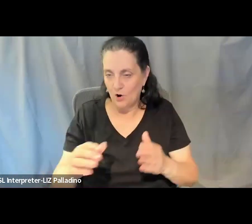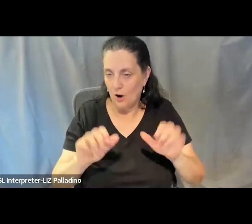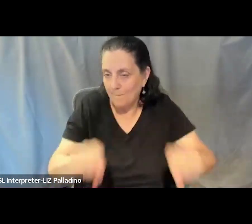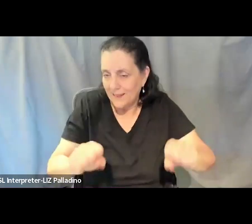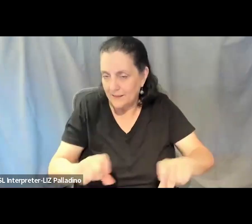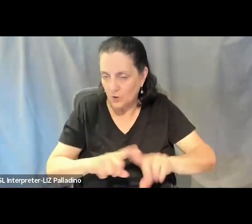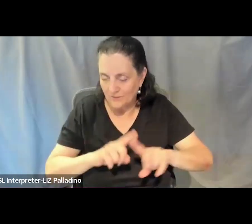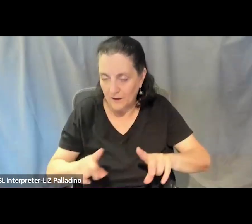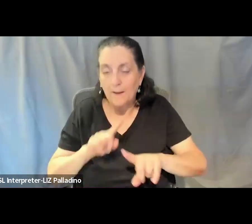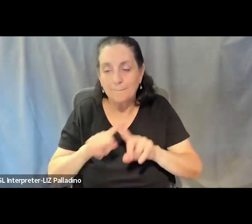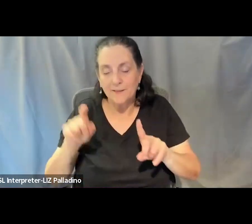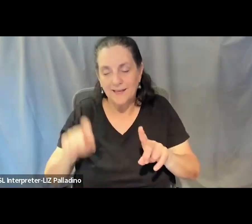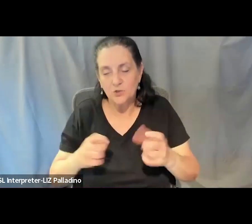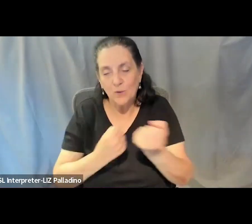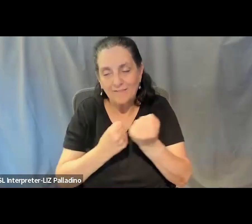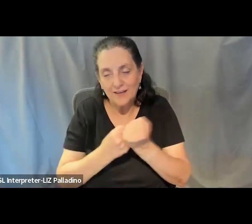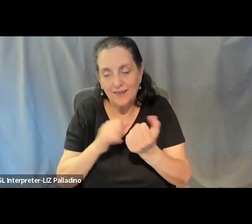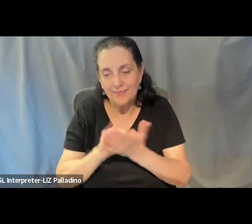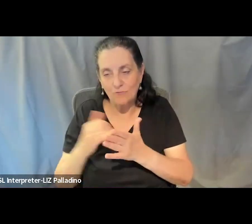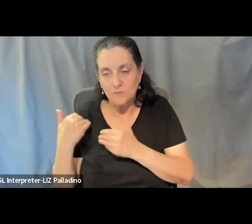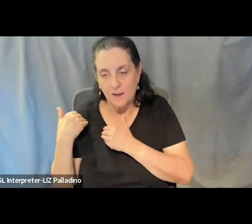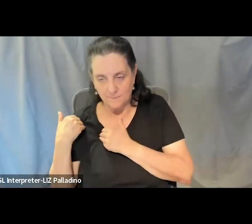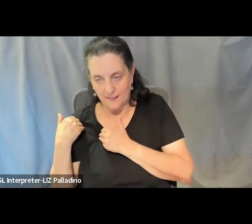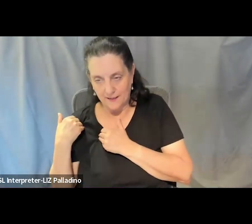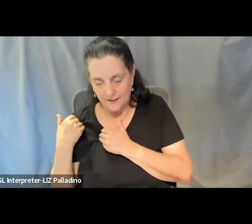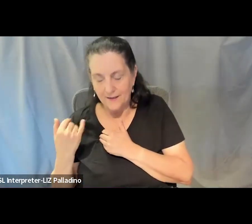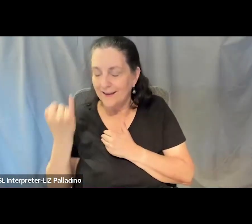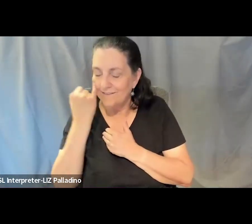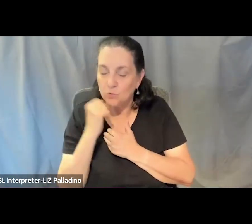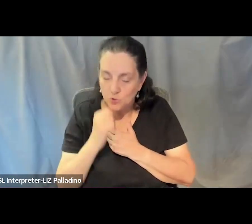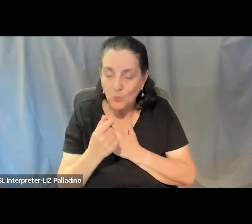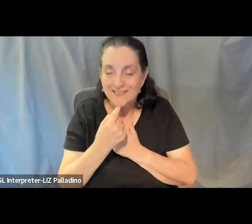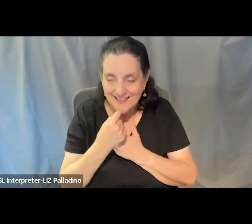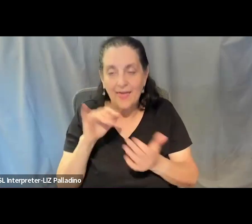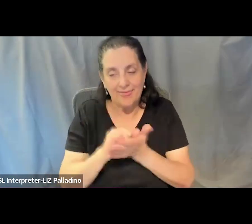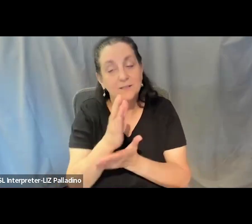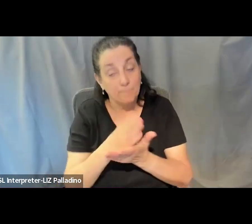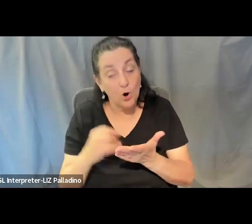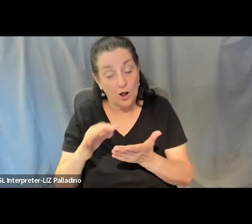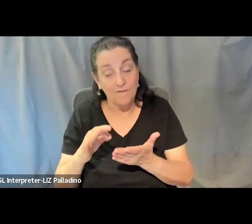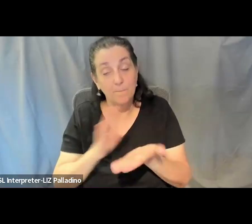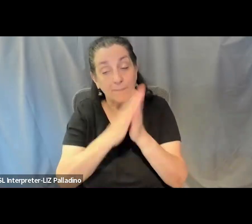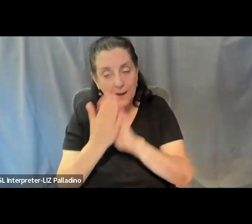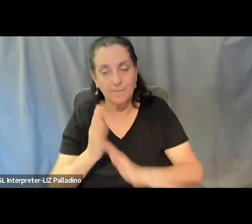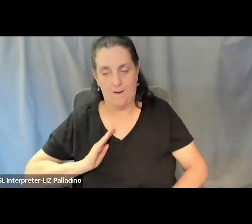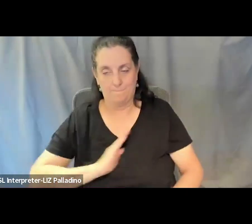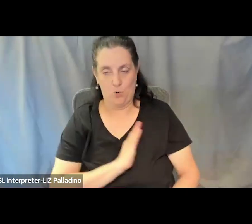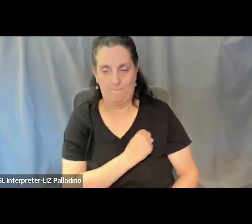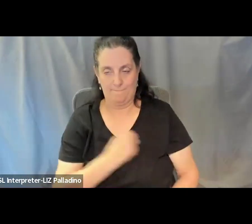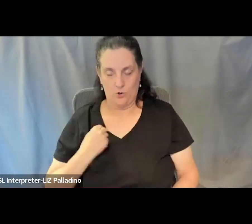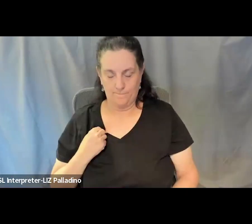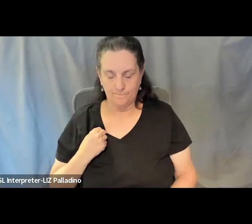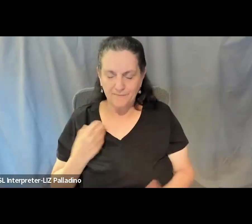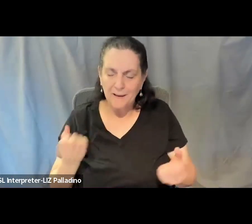people to abdicate that responsibility is not good for the organization. However, I know that there are many, many organizations that